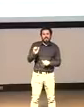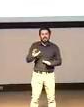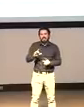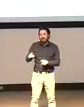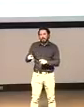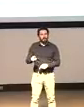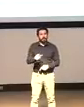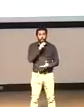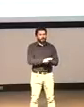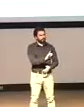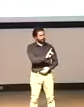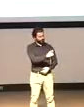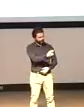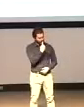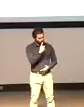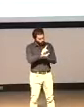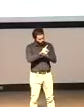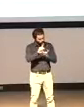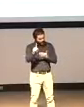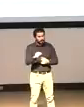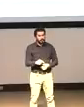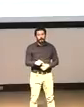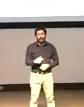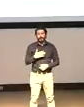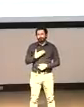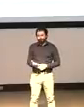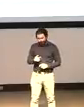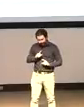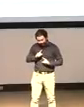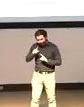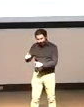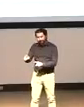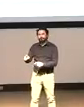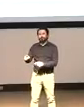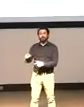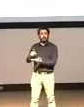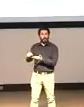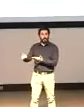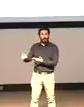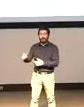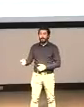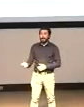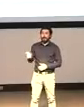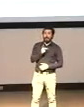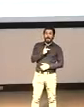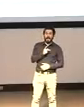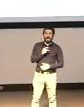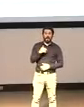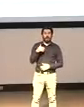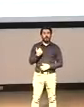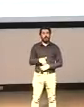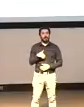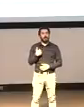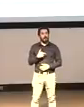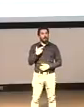for a week. And I did that. And when I returned, I realized how much better I